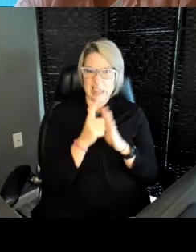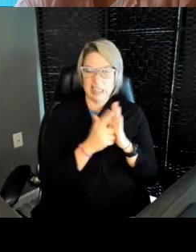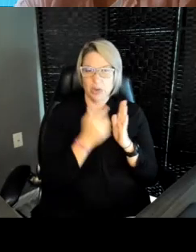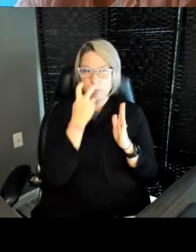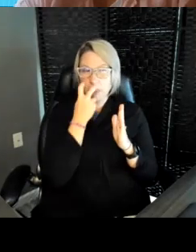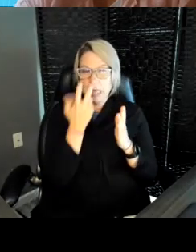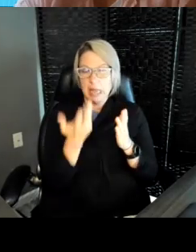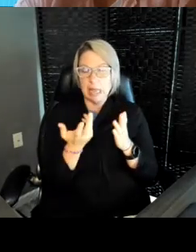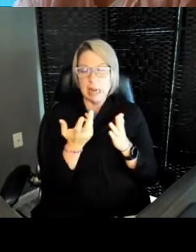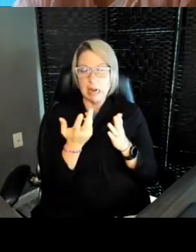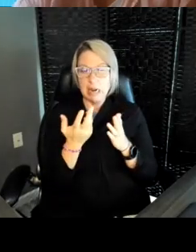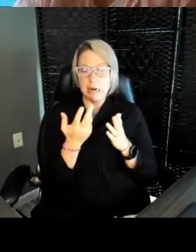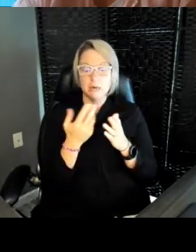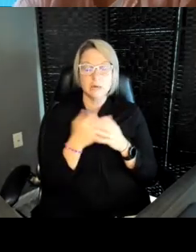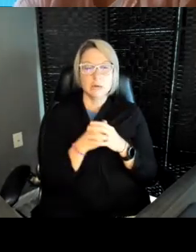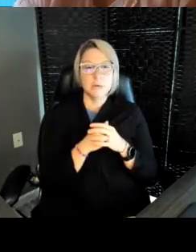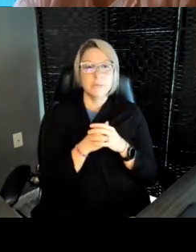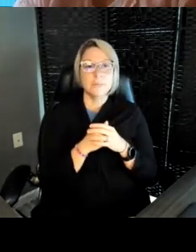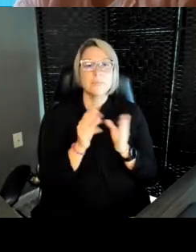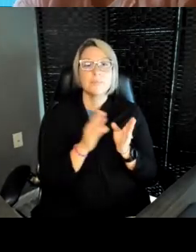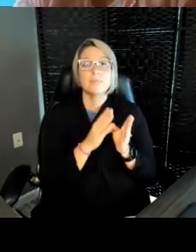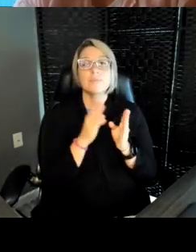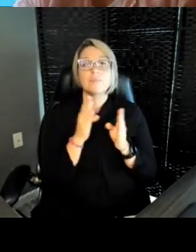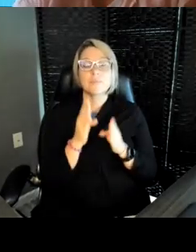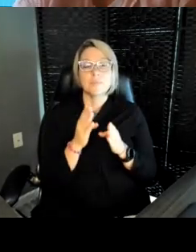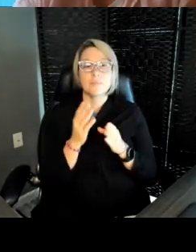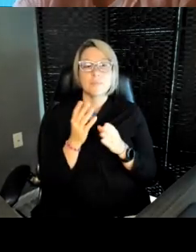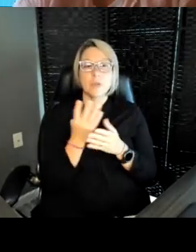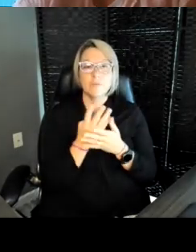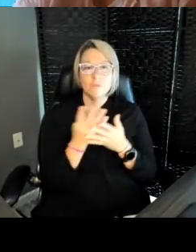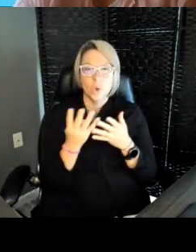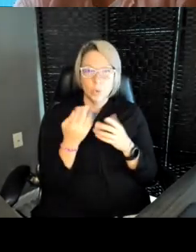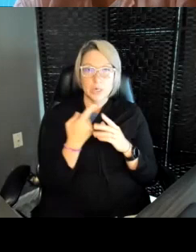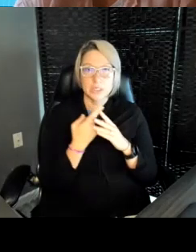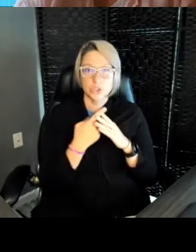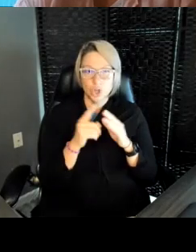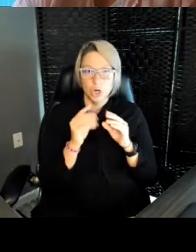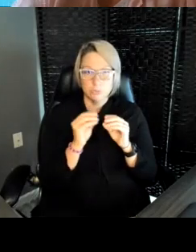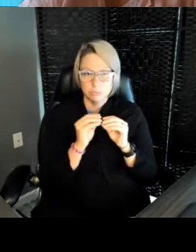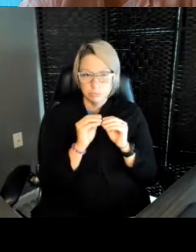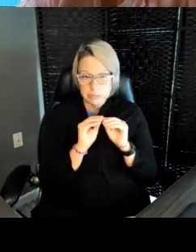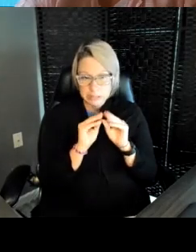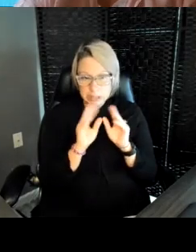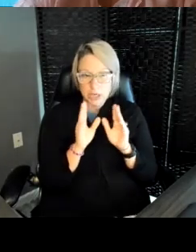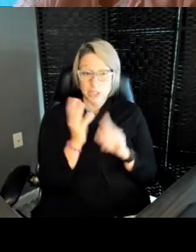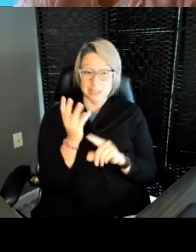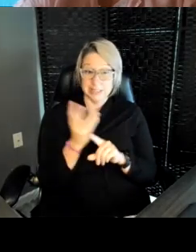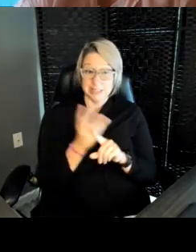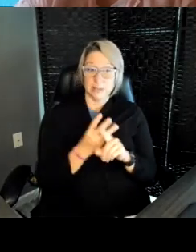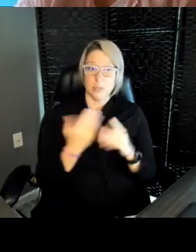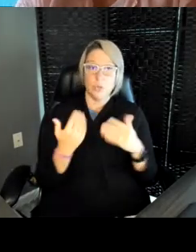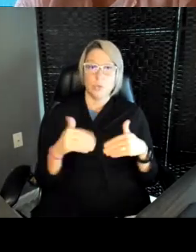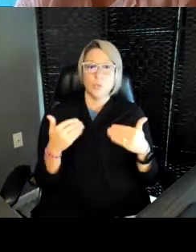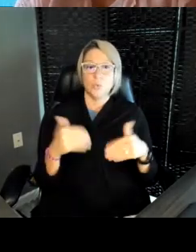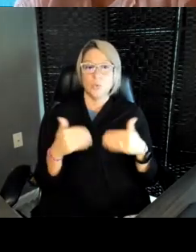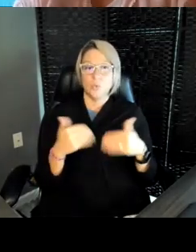acuity perspective at newborn. Then we start moving in. So by 6 months, look at what happens, even from